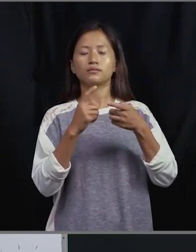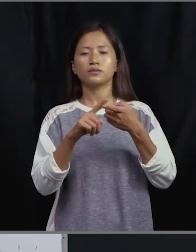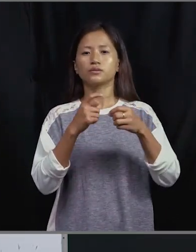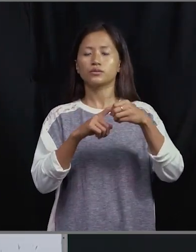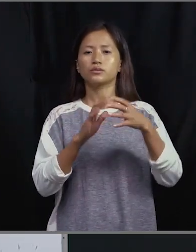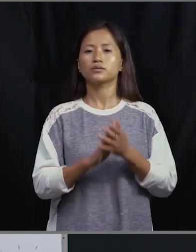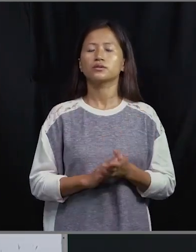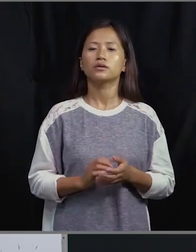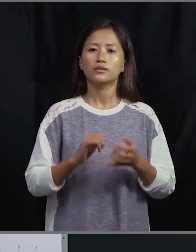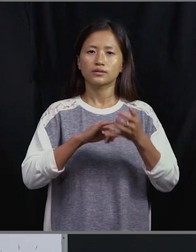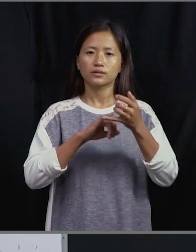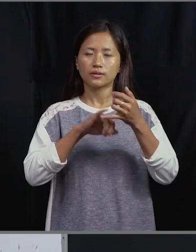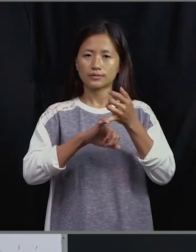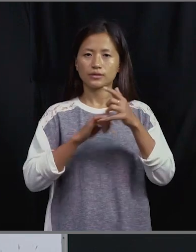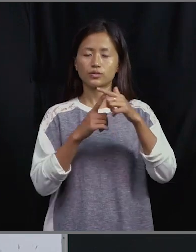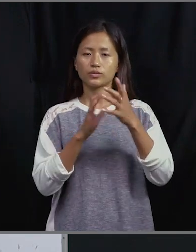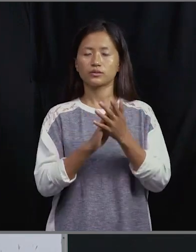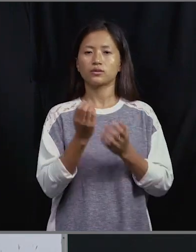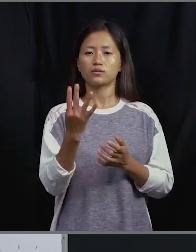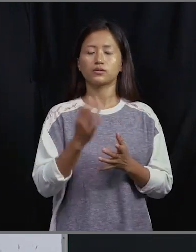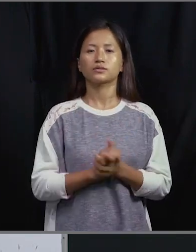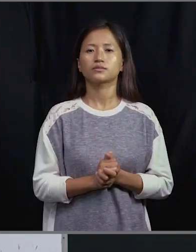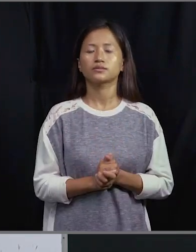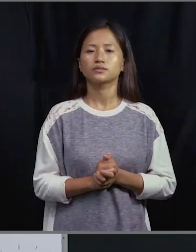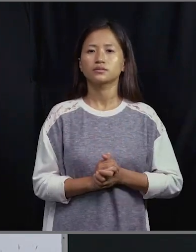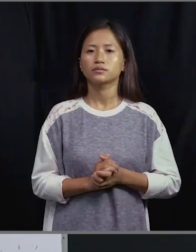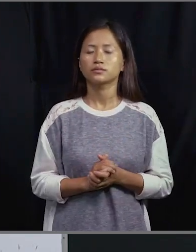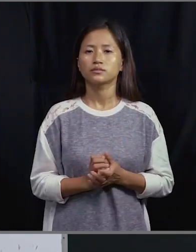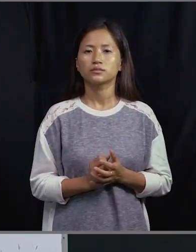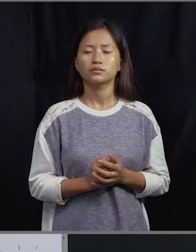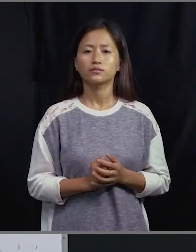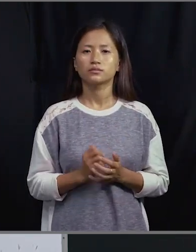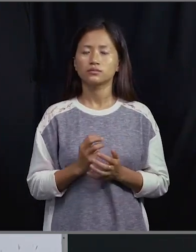stoichiometric calculations. Let us see one example here.